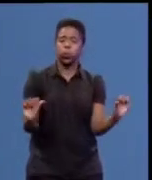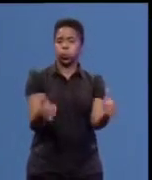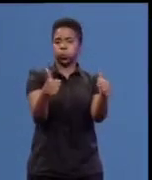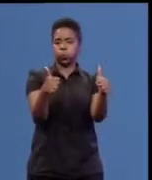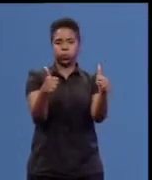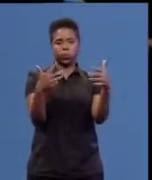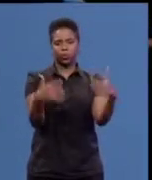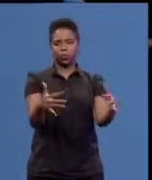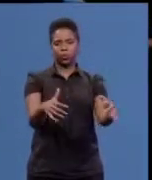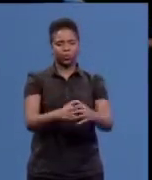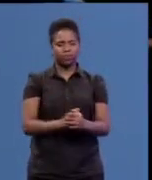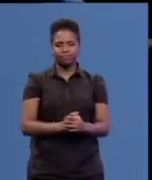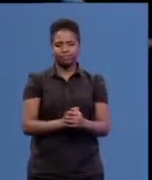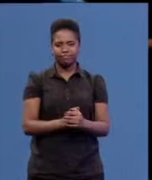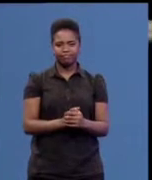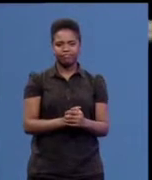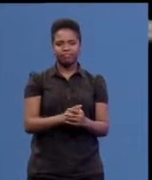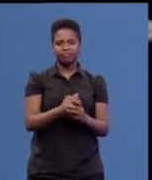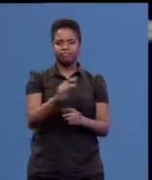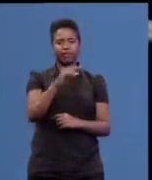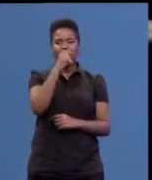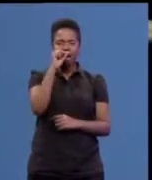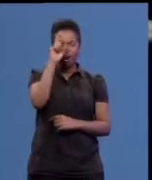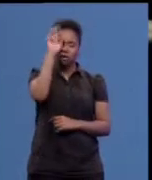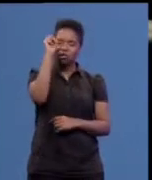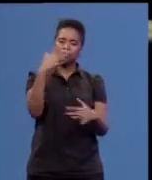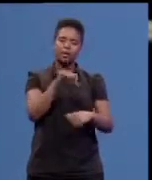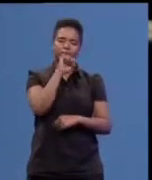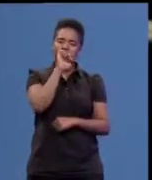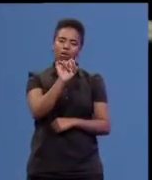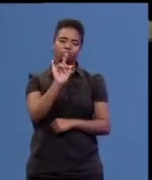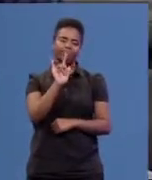that Madiba memory. Ons gaan hom mis. We love you, Tata.